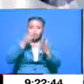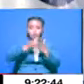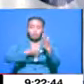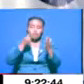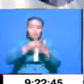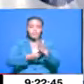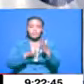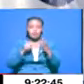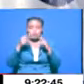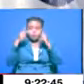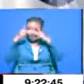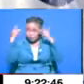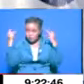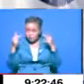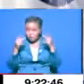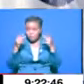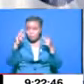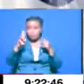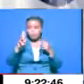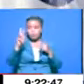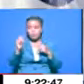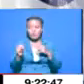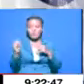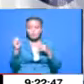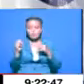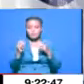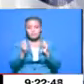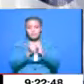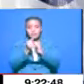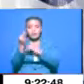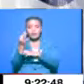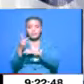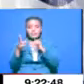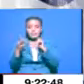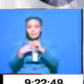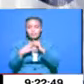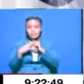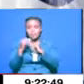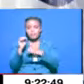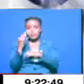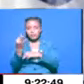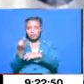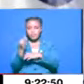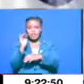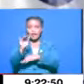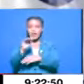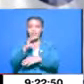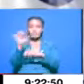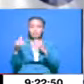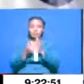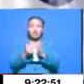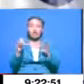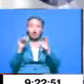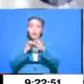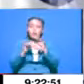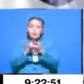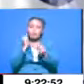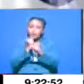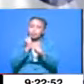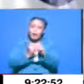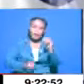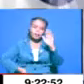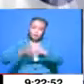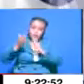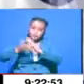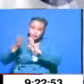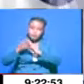Security Council Resolution 1373, which called on all member states to work together urgently through increased